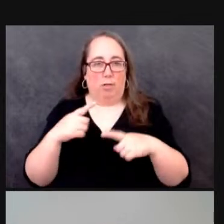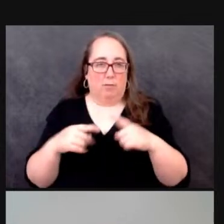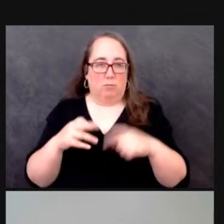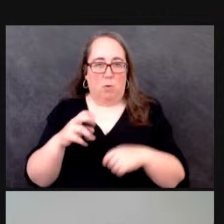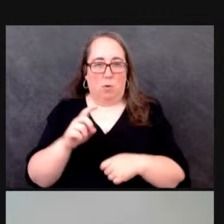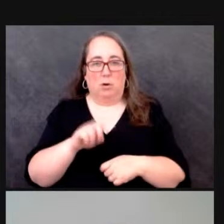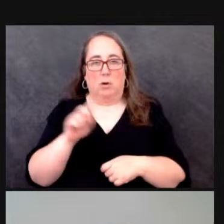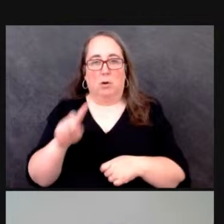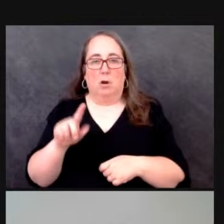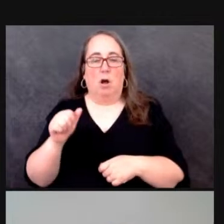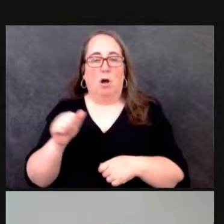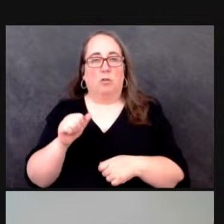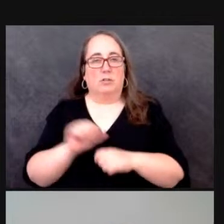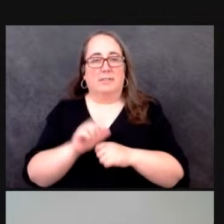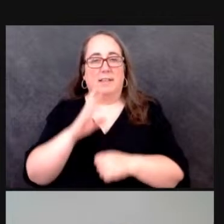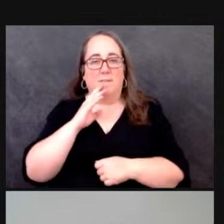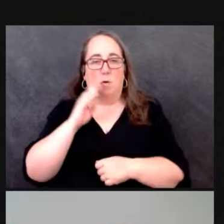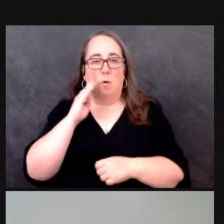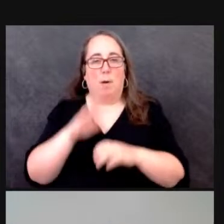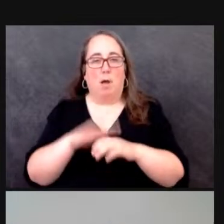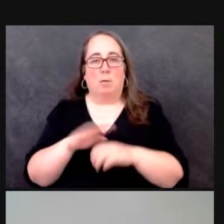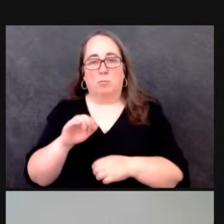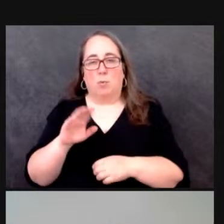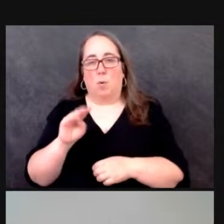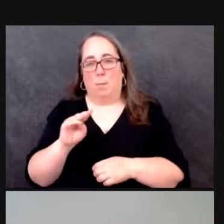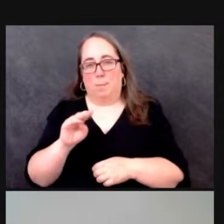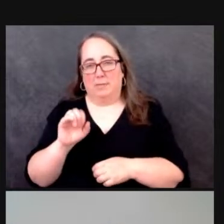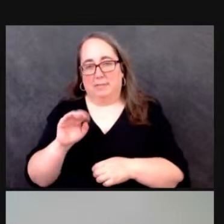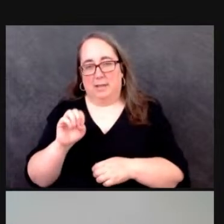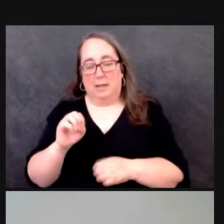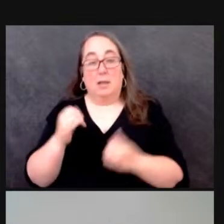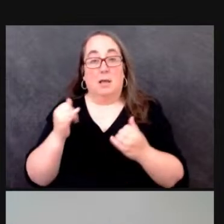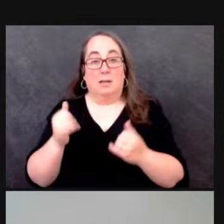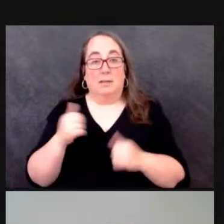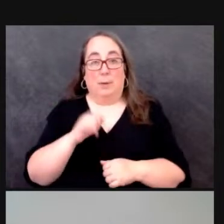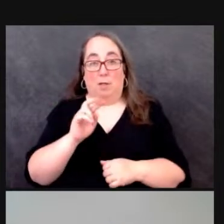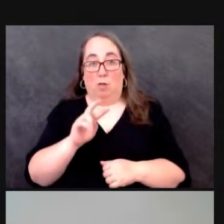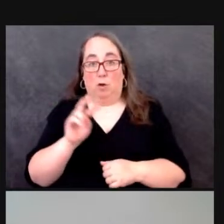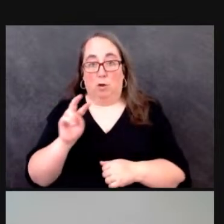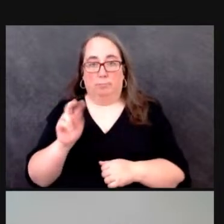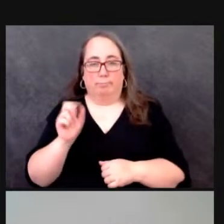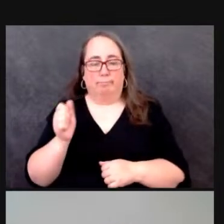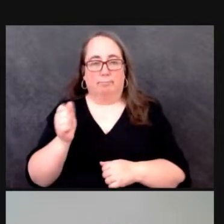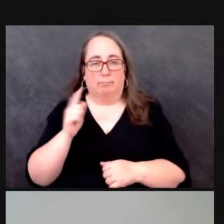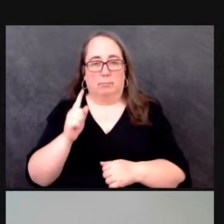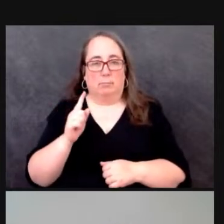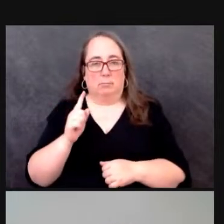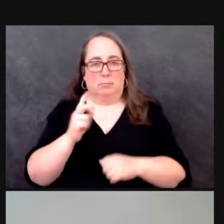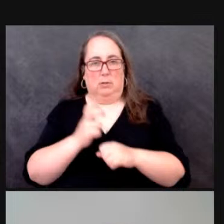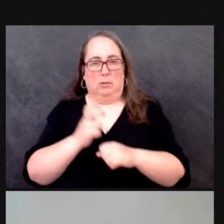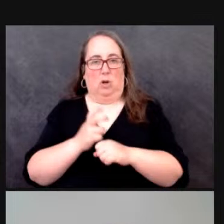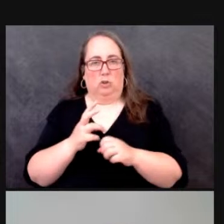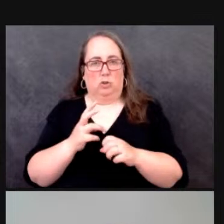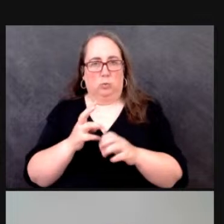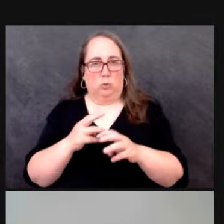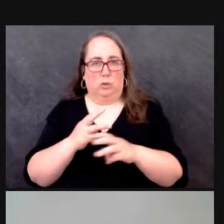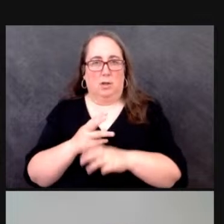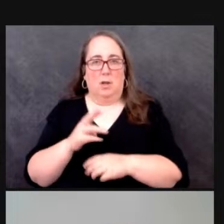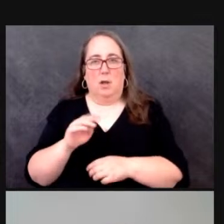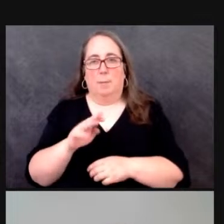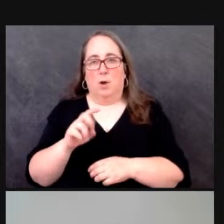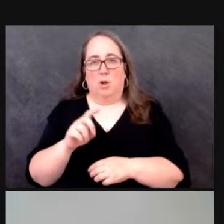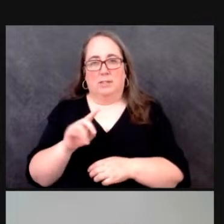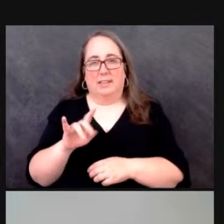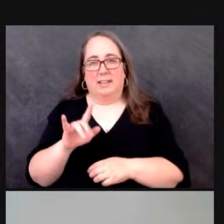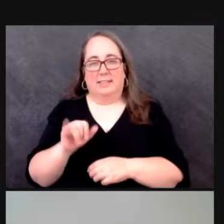of the slave quarters on the Brougham estate. Today, we can look upon these and understand the harsh realities of Maryland's legacy of slavery